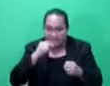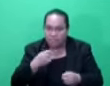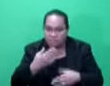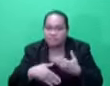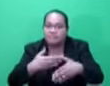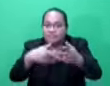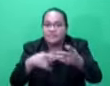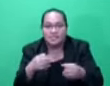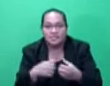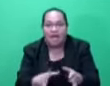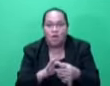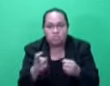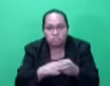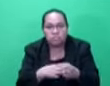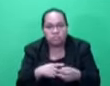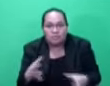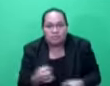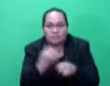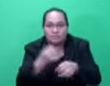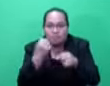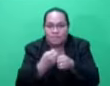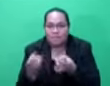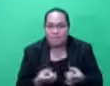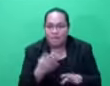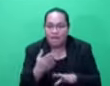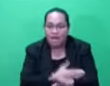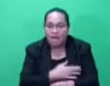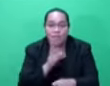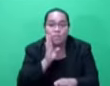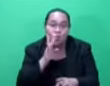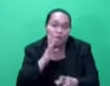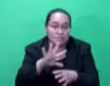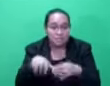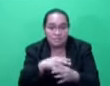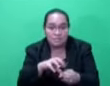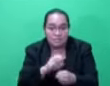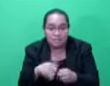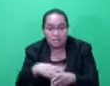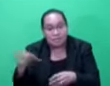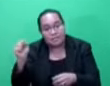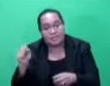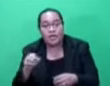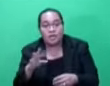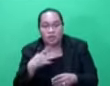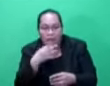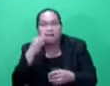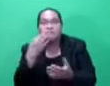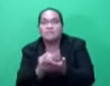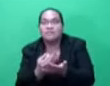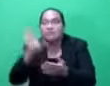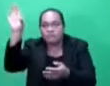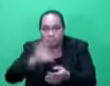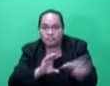renovations. And, Honorable Speaker, we must obtain special concessions from lenders to enable tourism